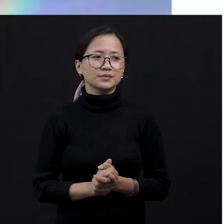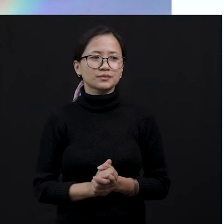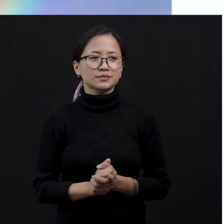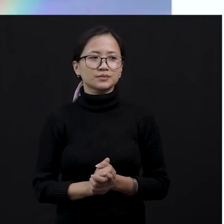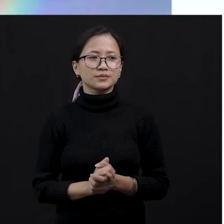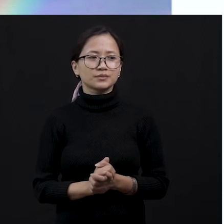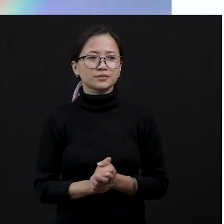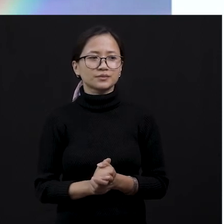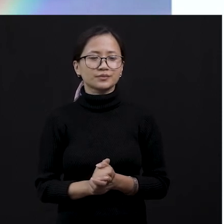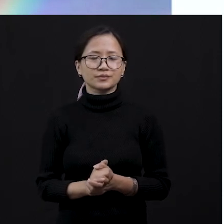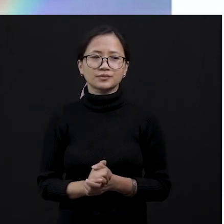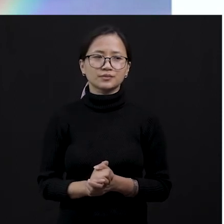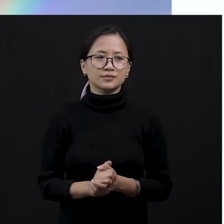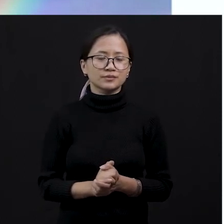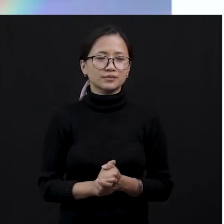not